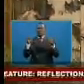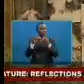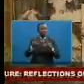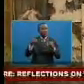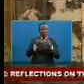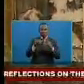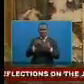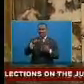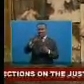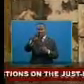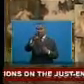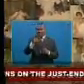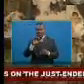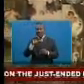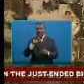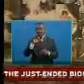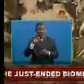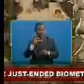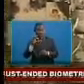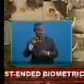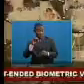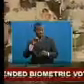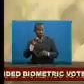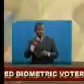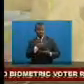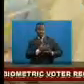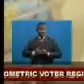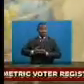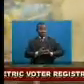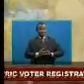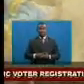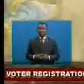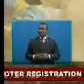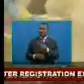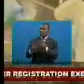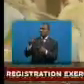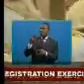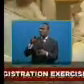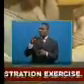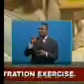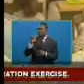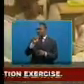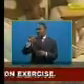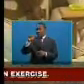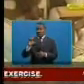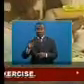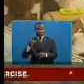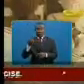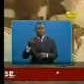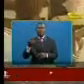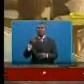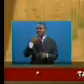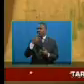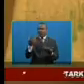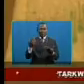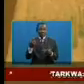650 live births through IVF. Dr. Paul Owusu-Ba, a gynecologist at the hospital, said the IVF process is